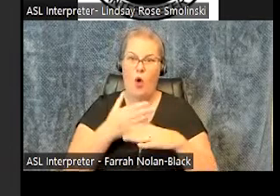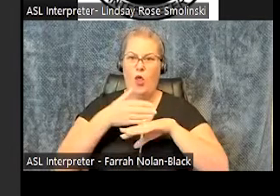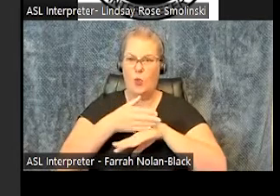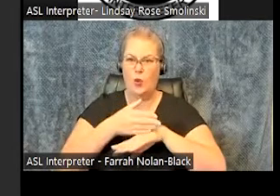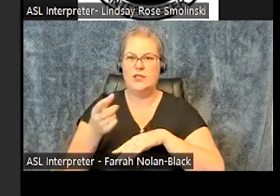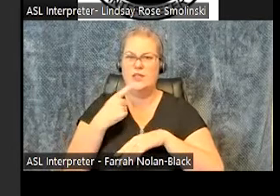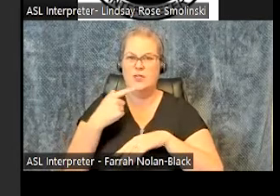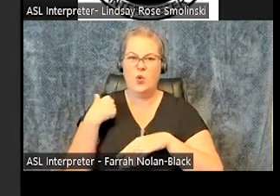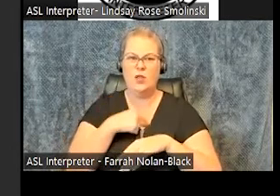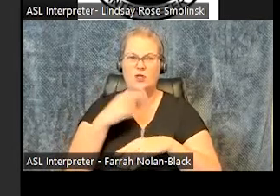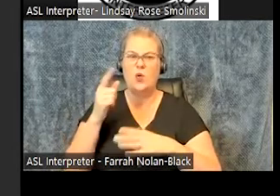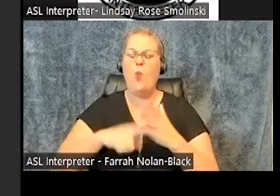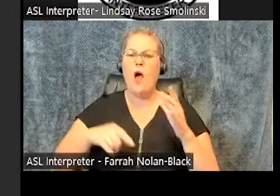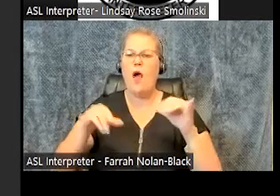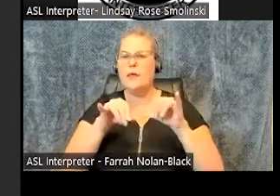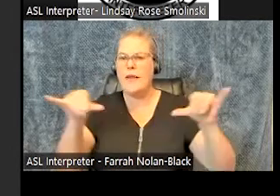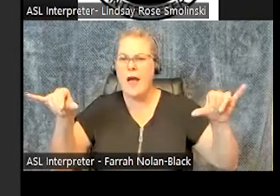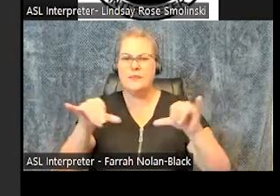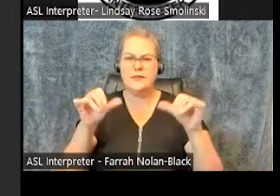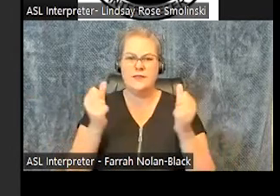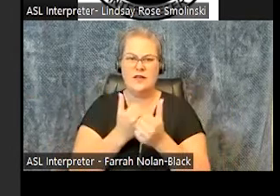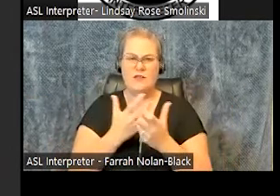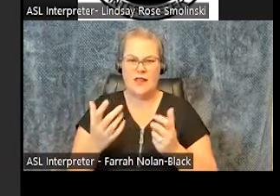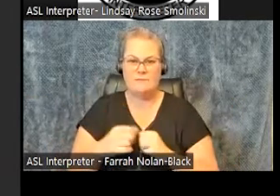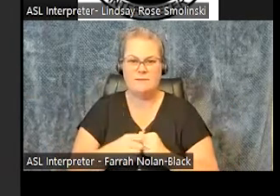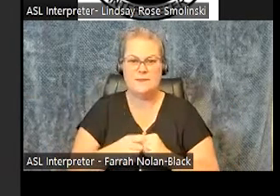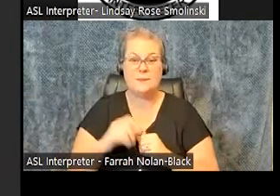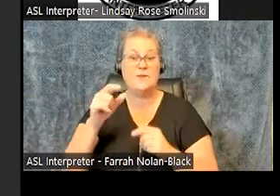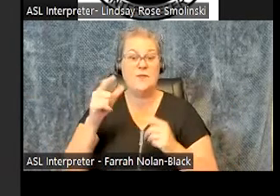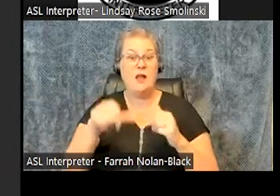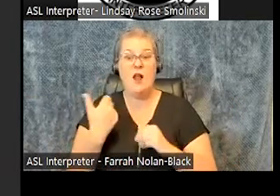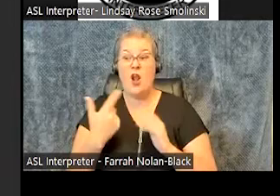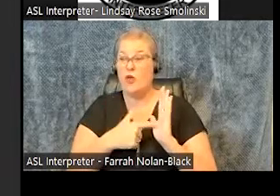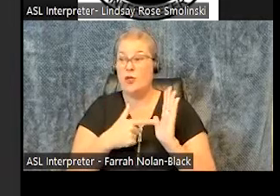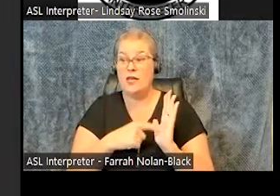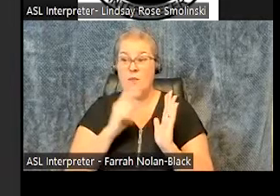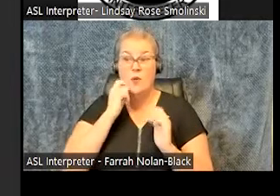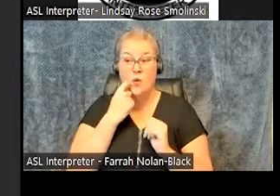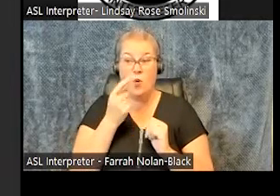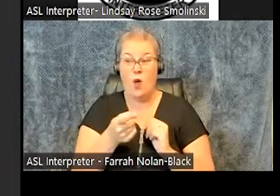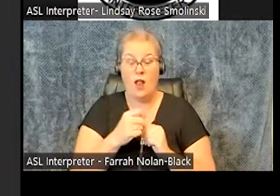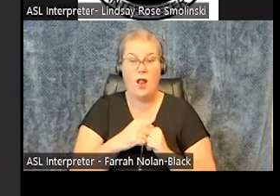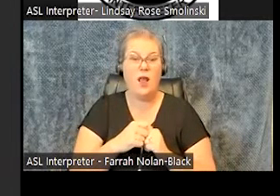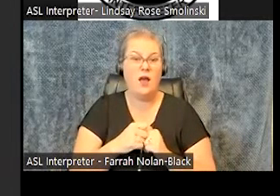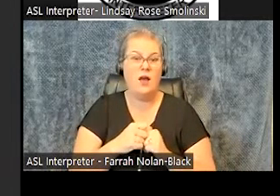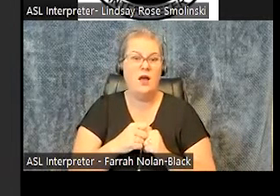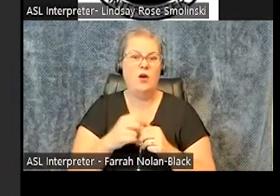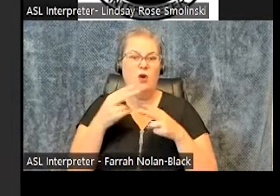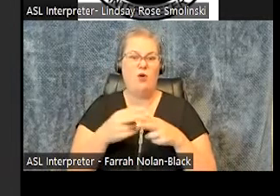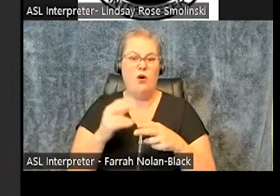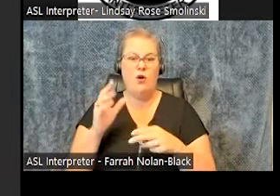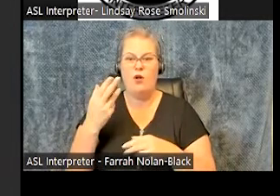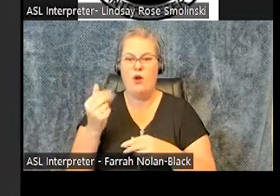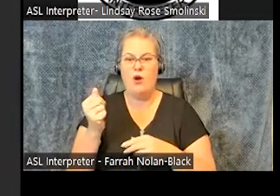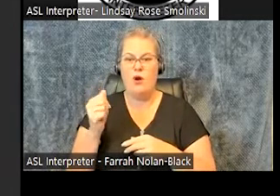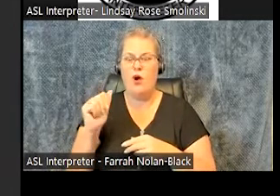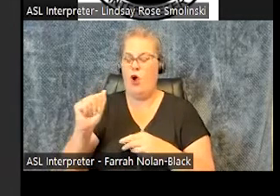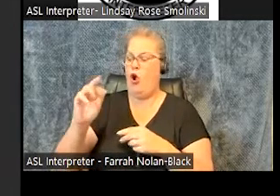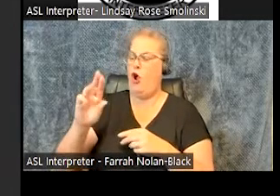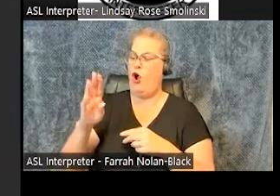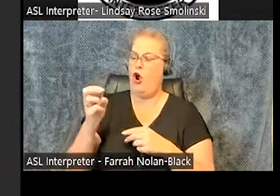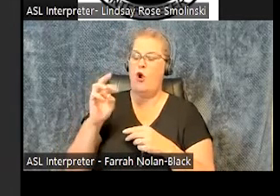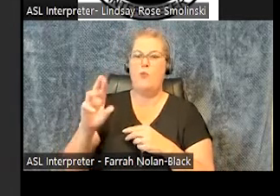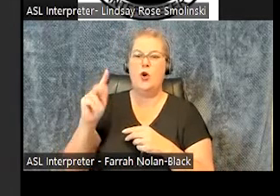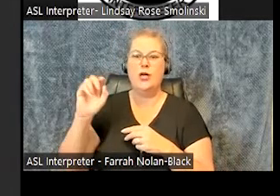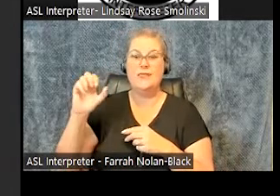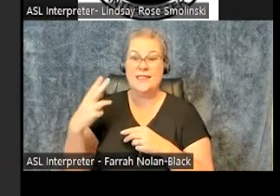made. This is another really cool example. Another firm we work with is called ArborTech. They're a tree removal